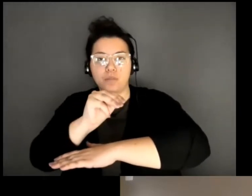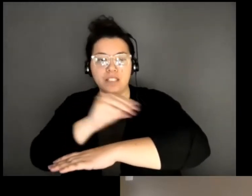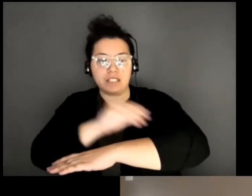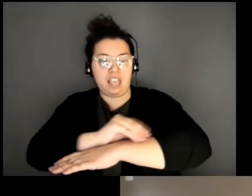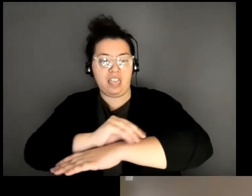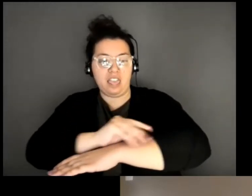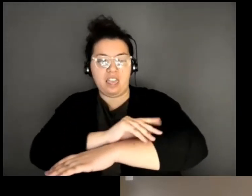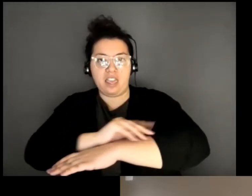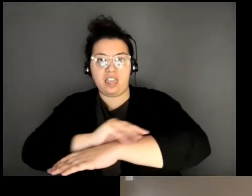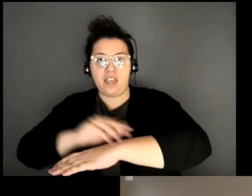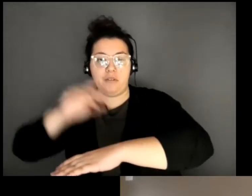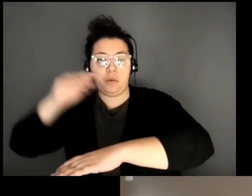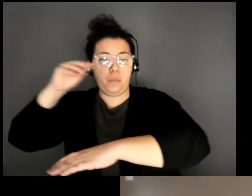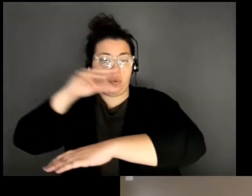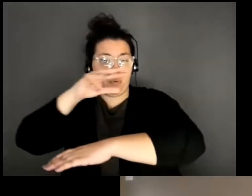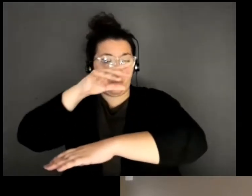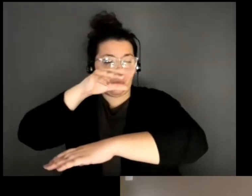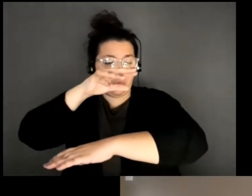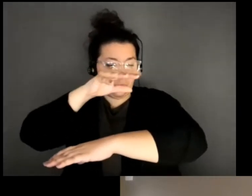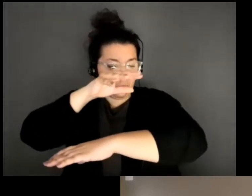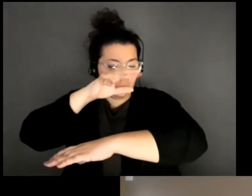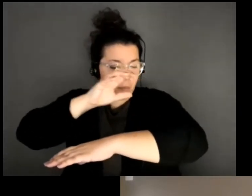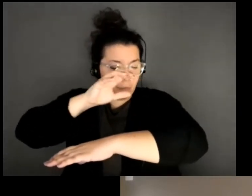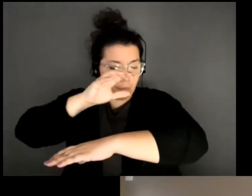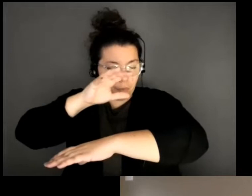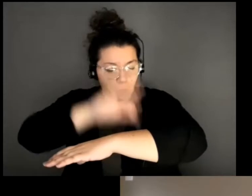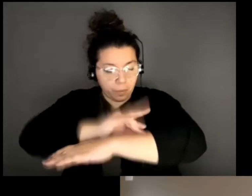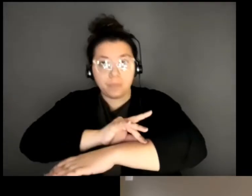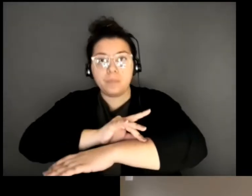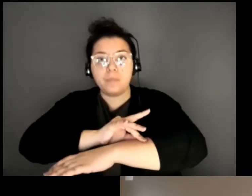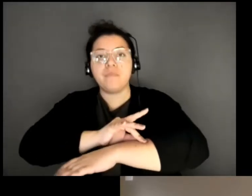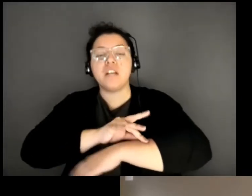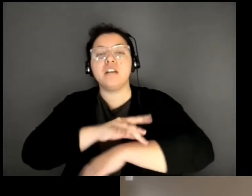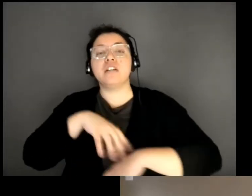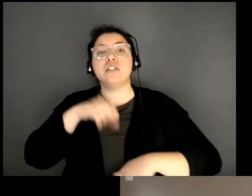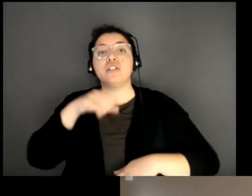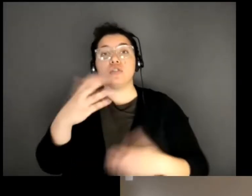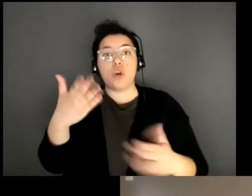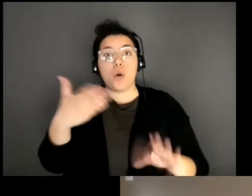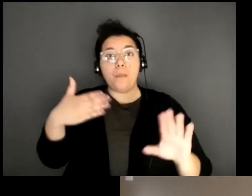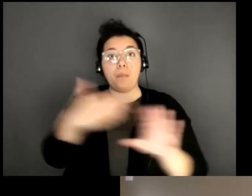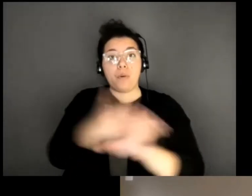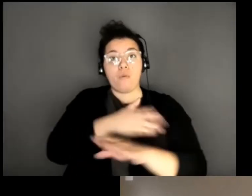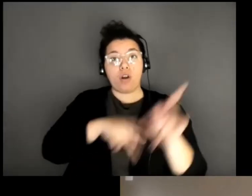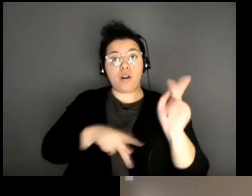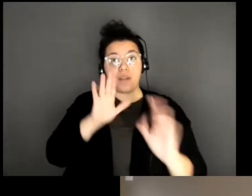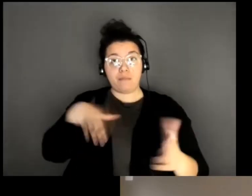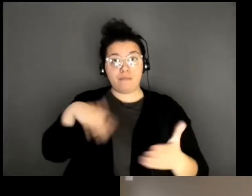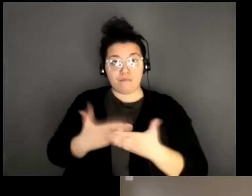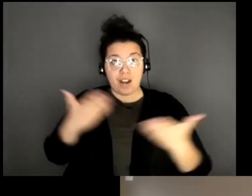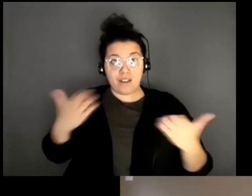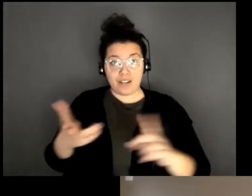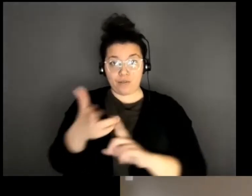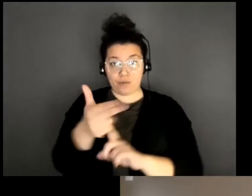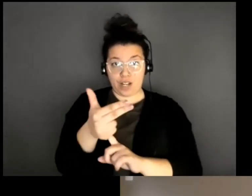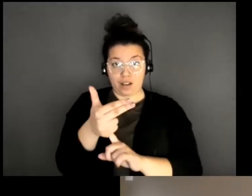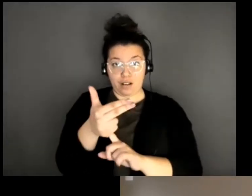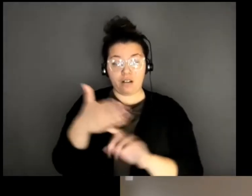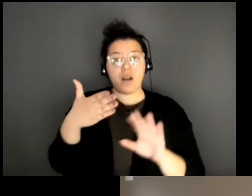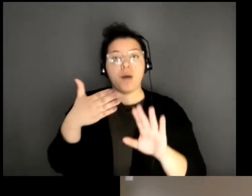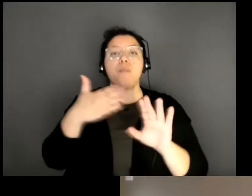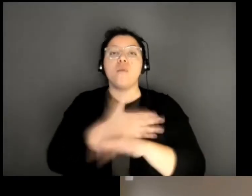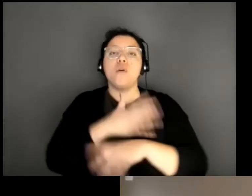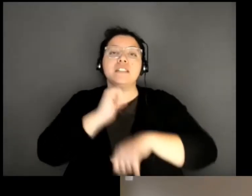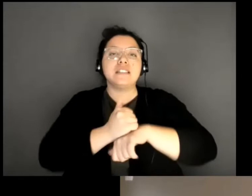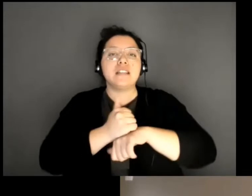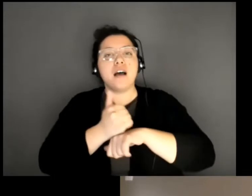with Marriott, what we do is prior to a guest's arrival in a room, we go through before the beds are made, before the